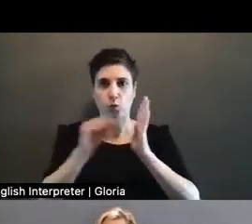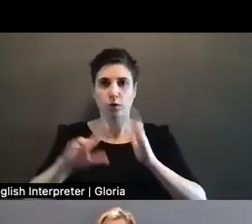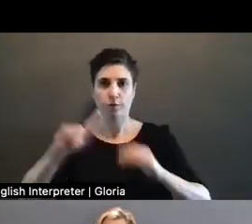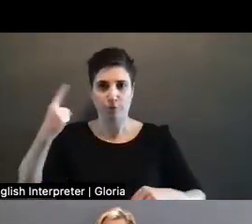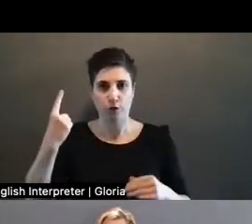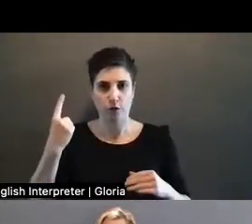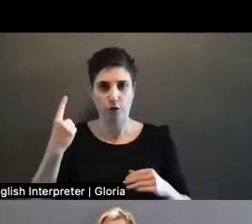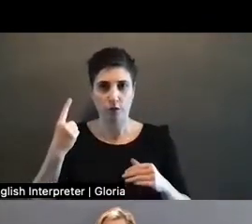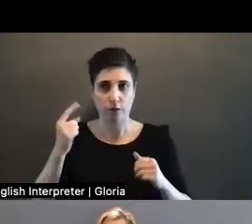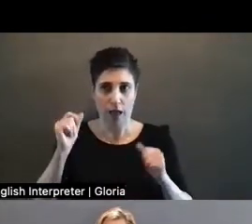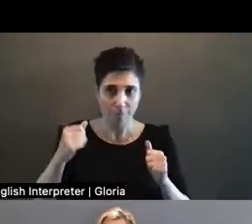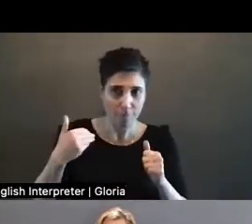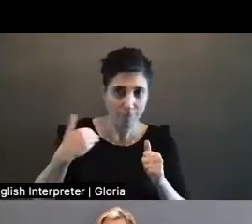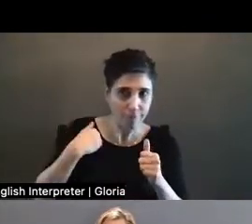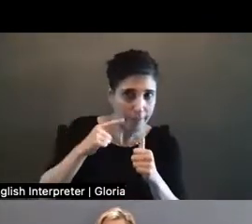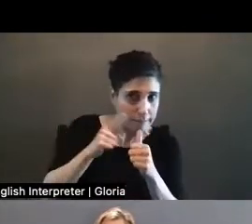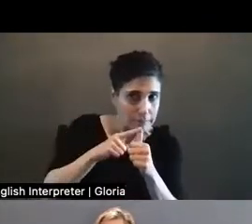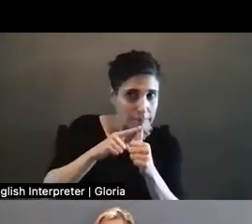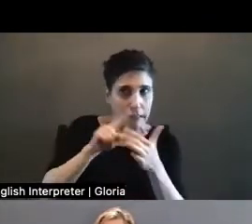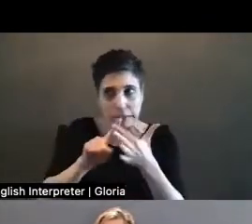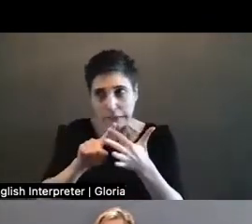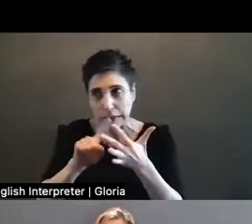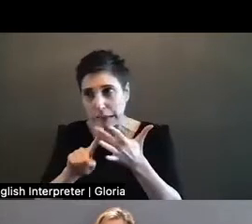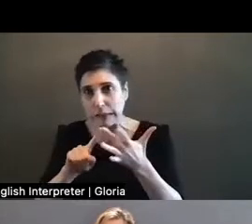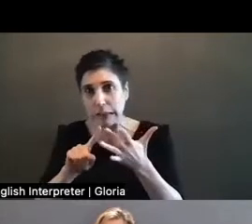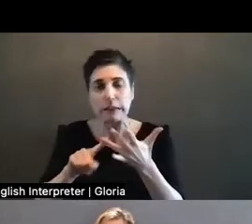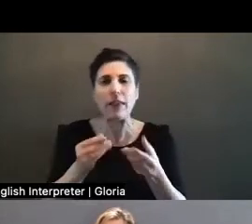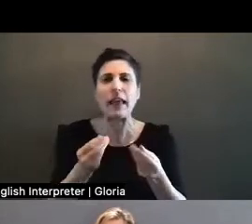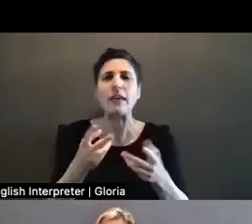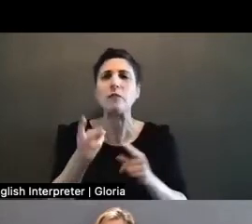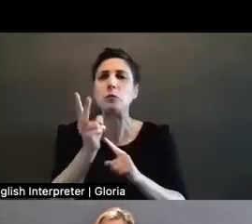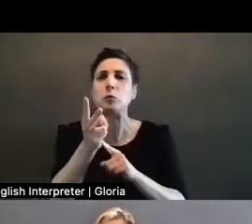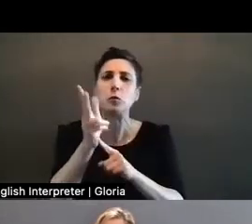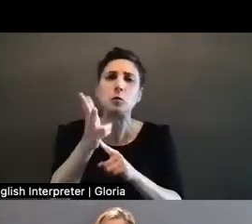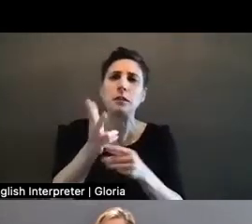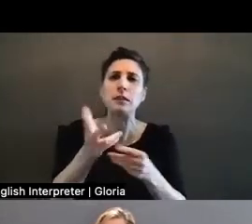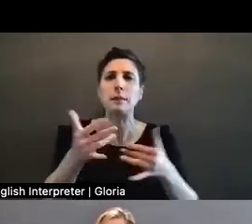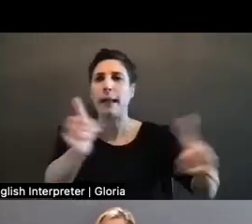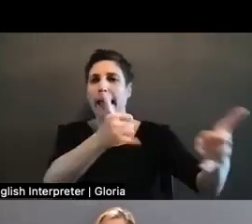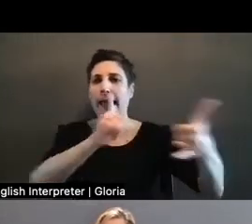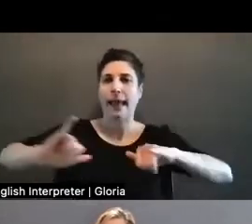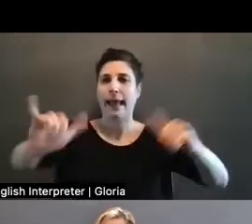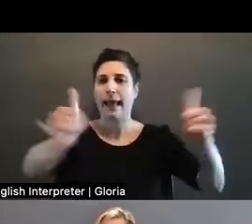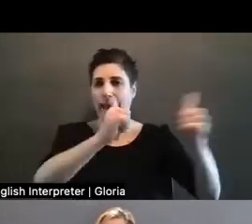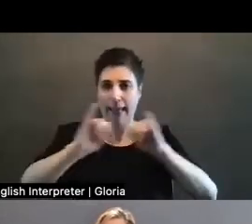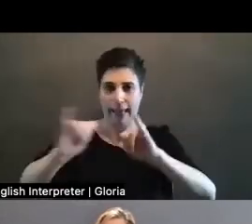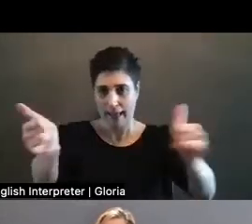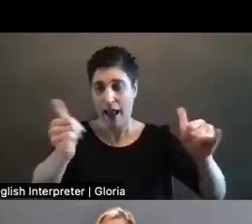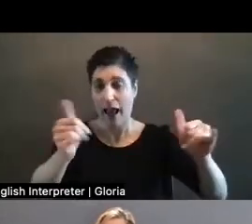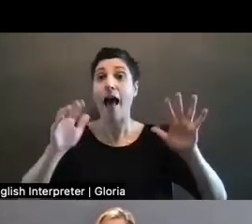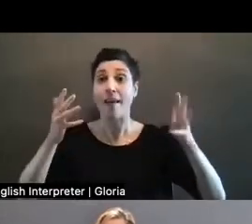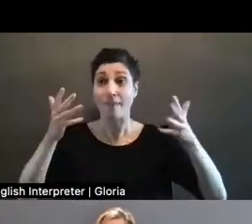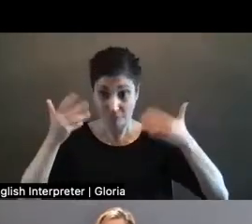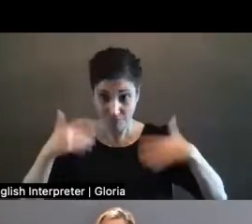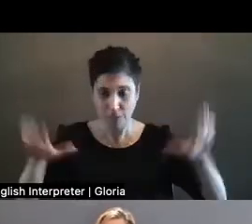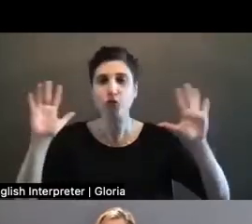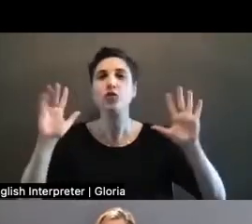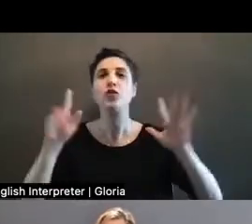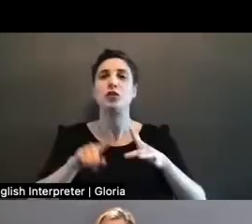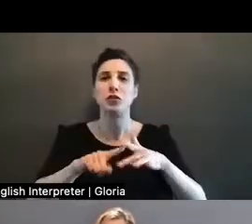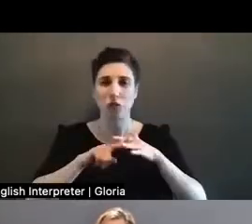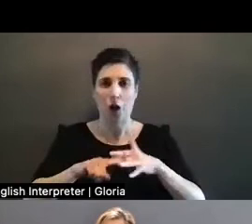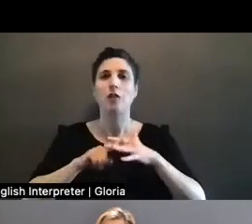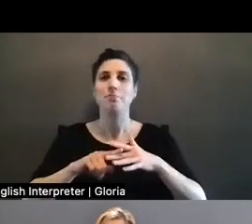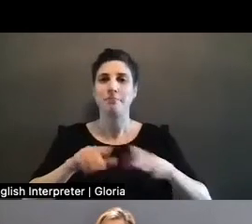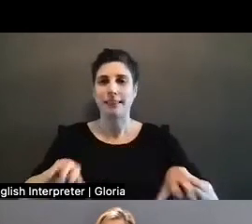do. Give them, 1 or 2 minutes just to explore and actually try it out before you get them